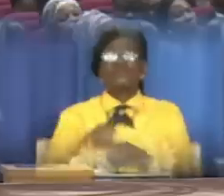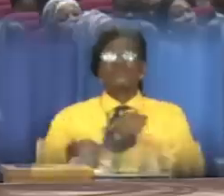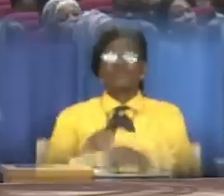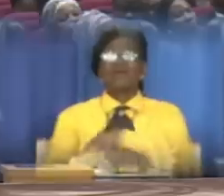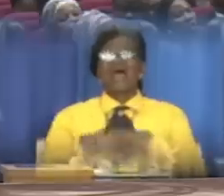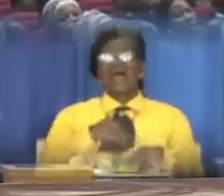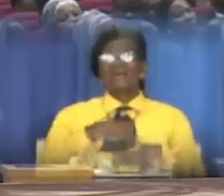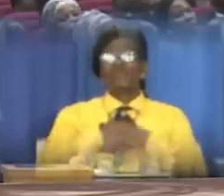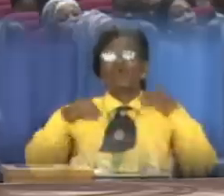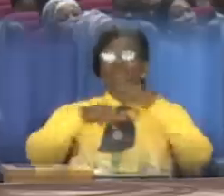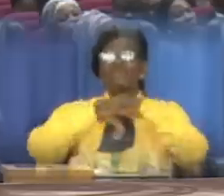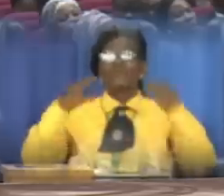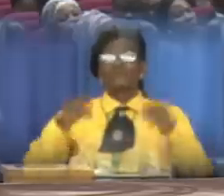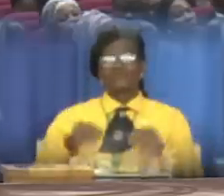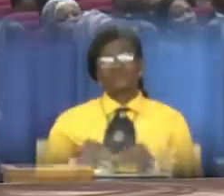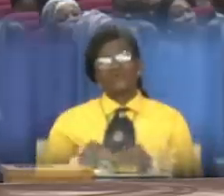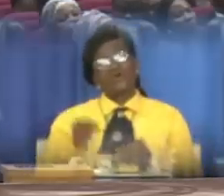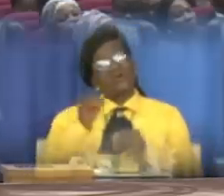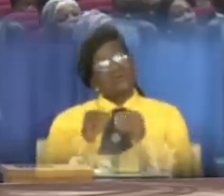Oh.